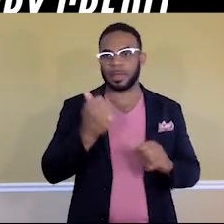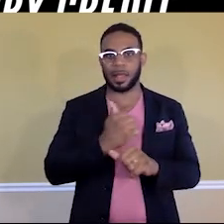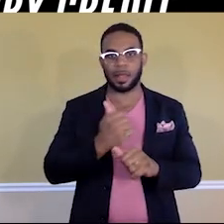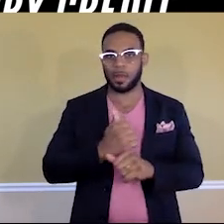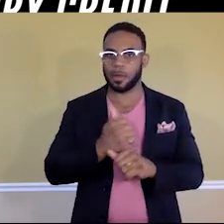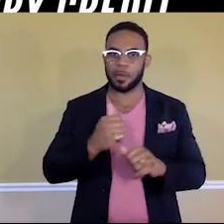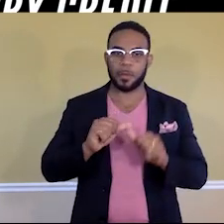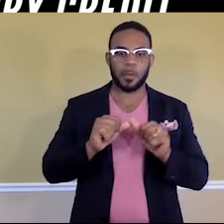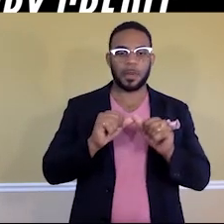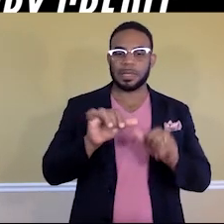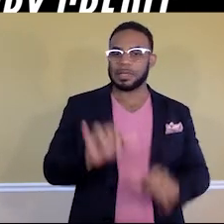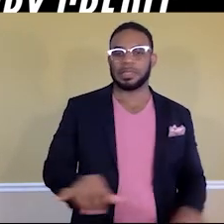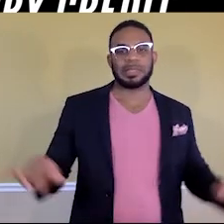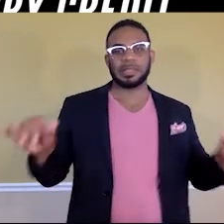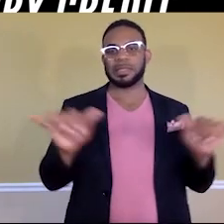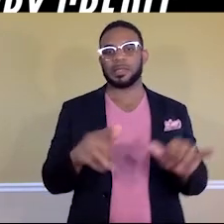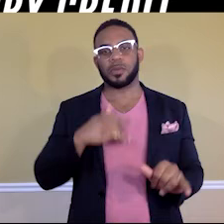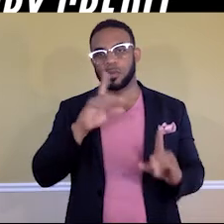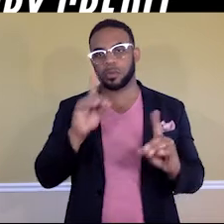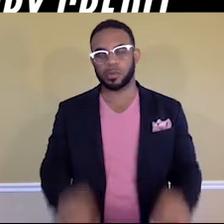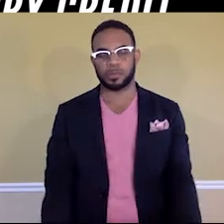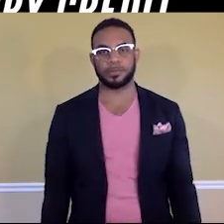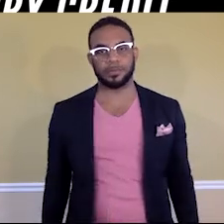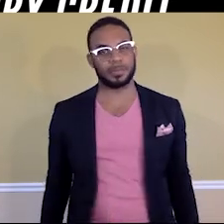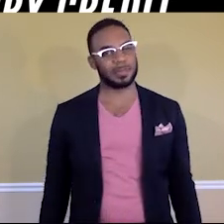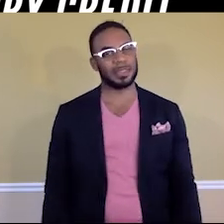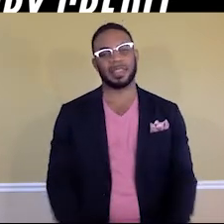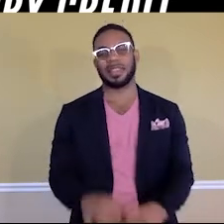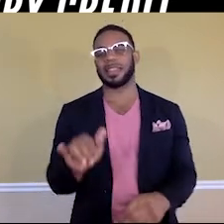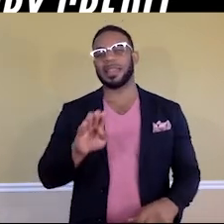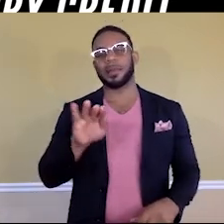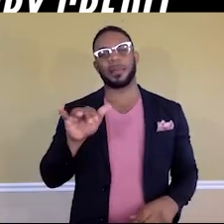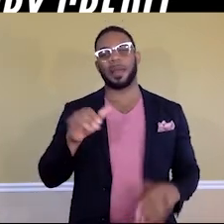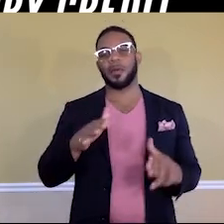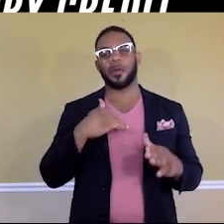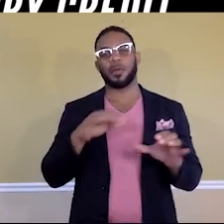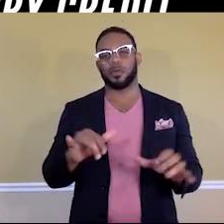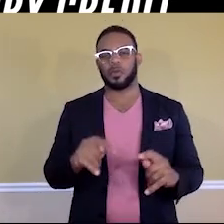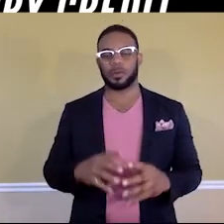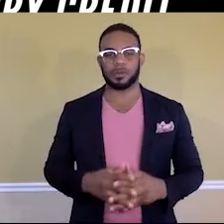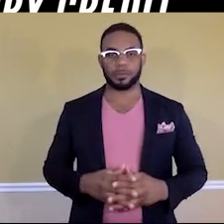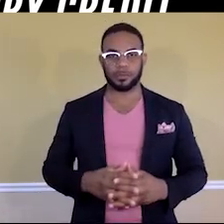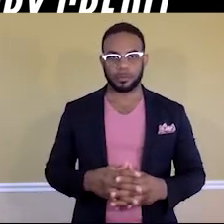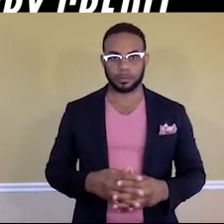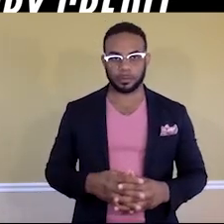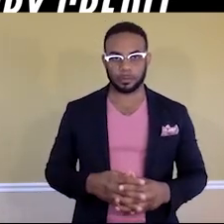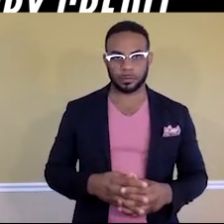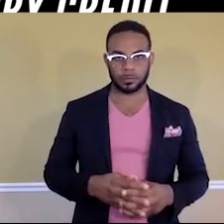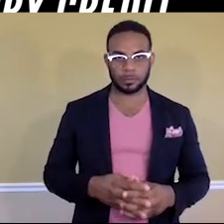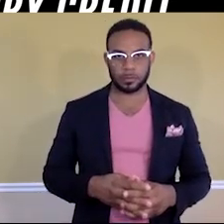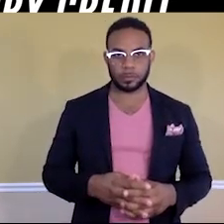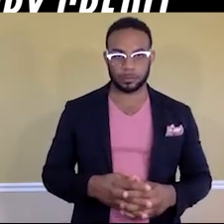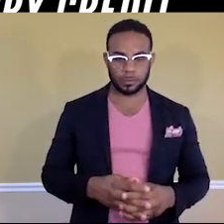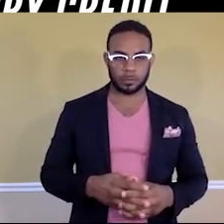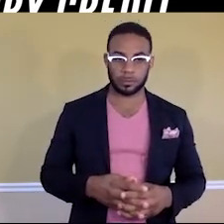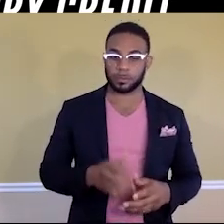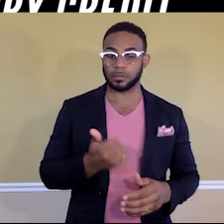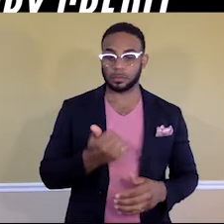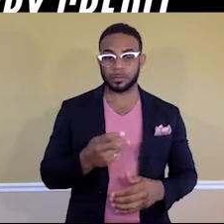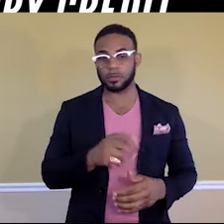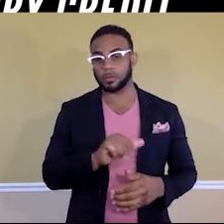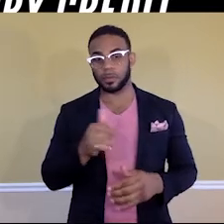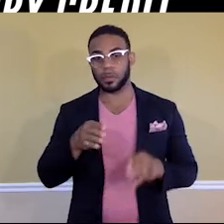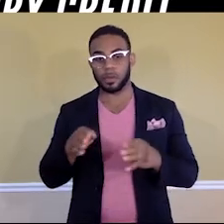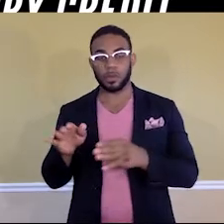algorithms perpetuating the same things that we would do in the same biased ways we would do it. A couple other ways that